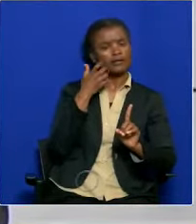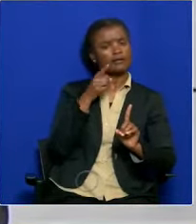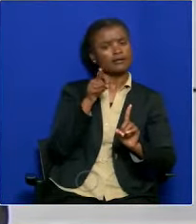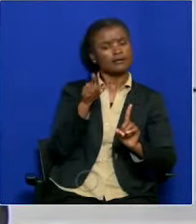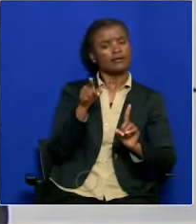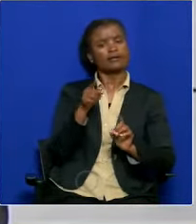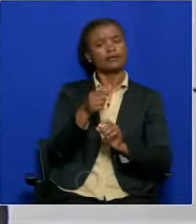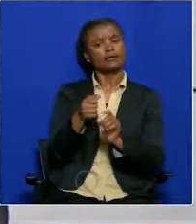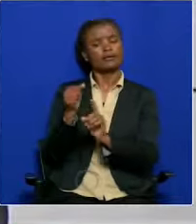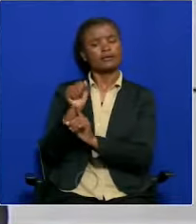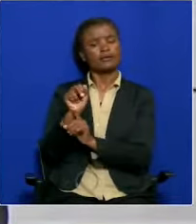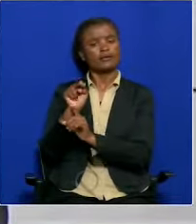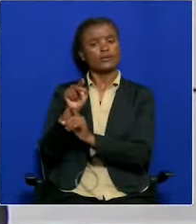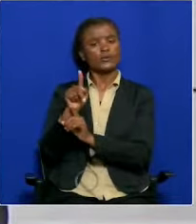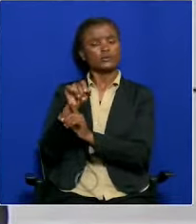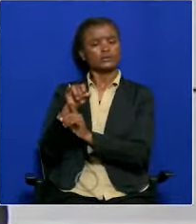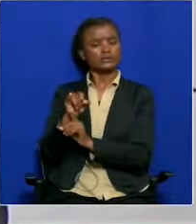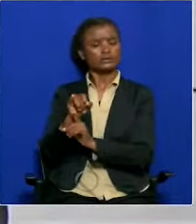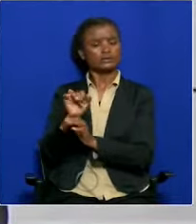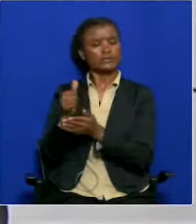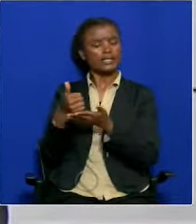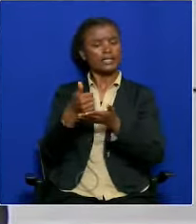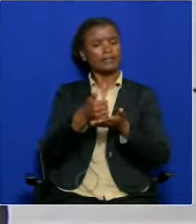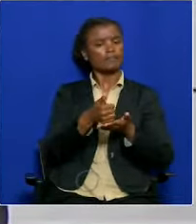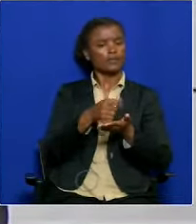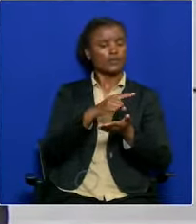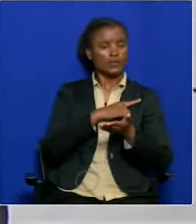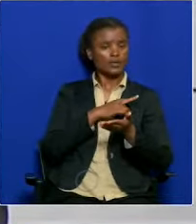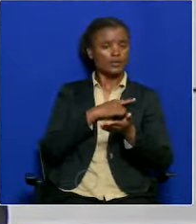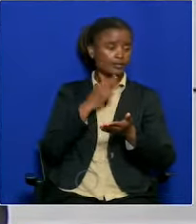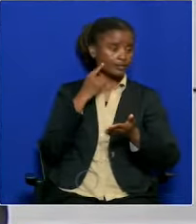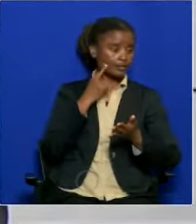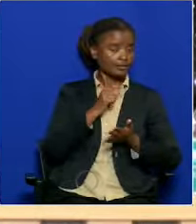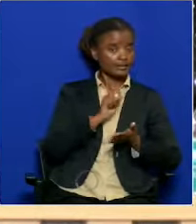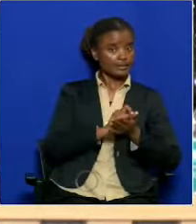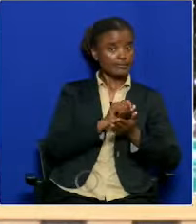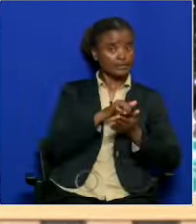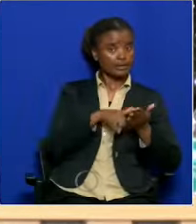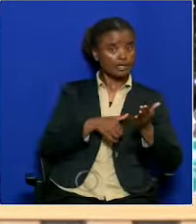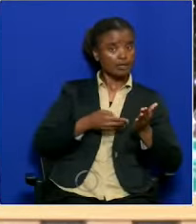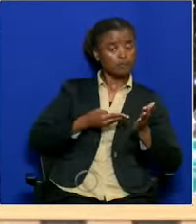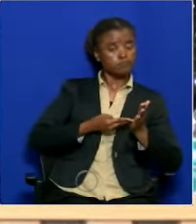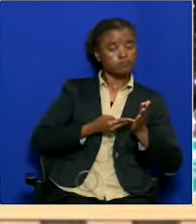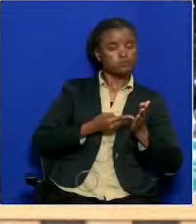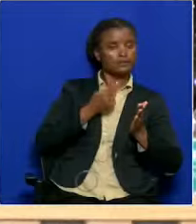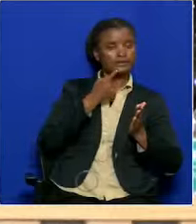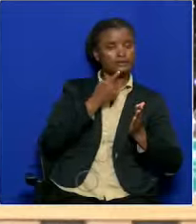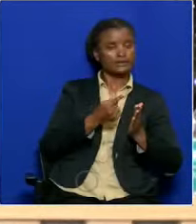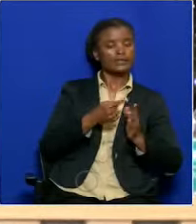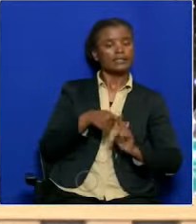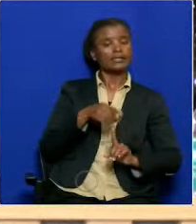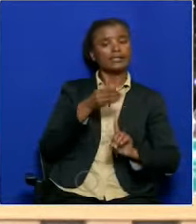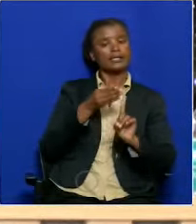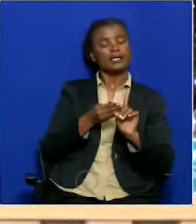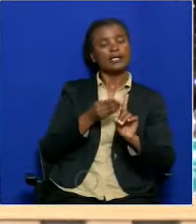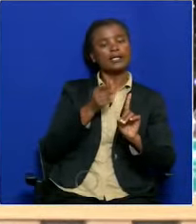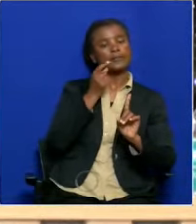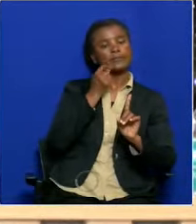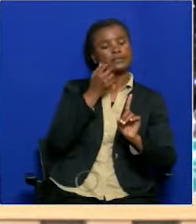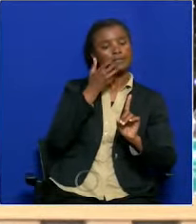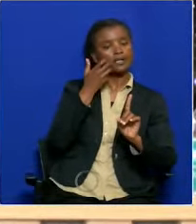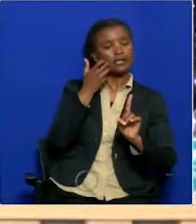you have testified, and I think it's also in your statement, that Mr. Matlala is a businessman, several